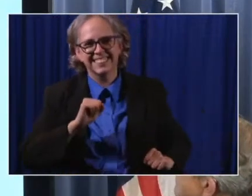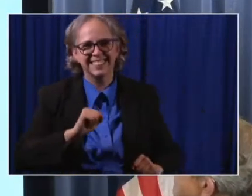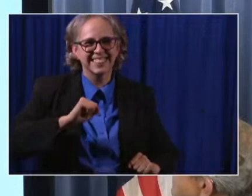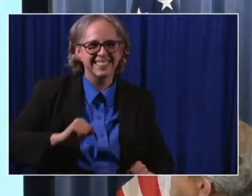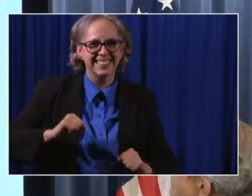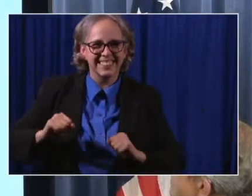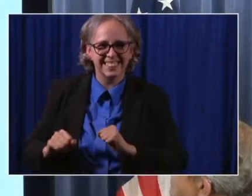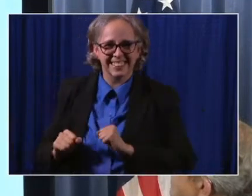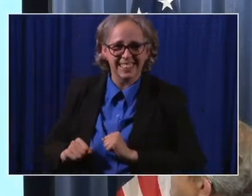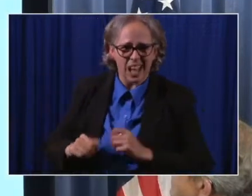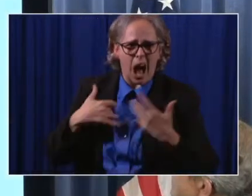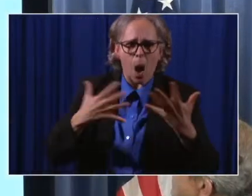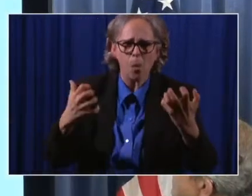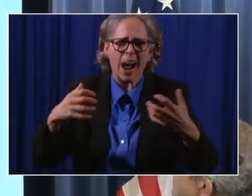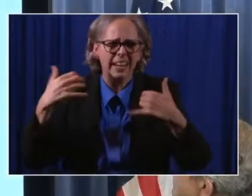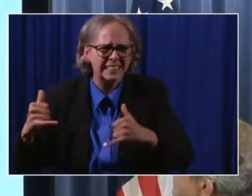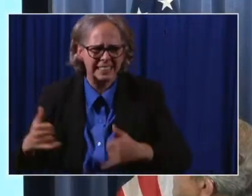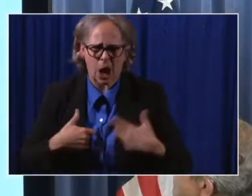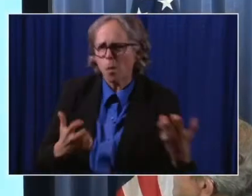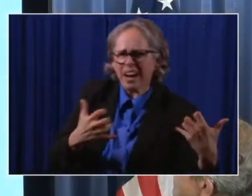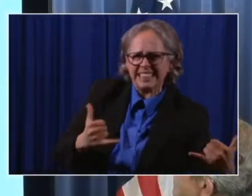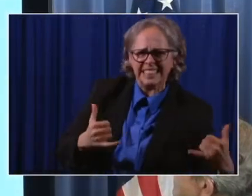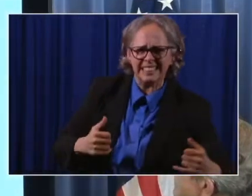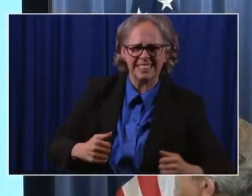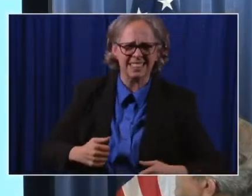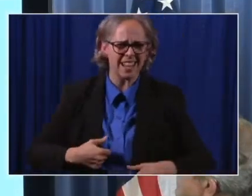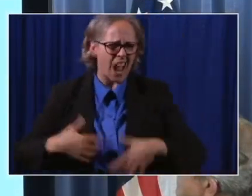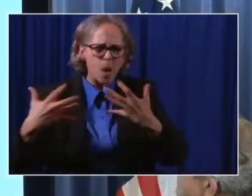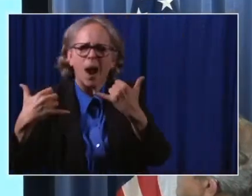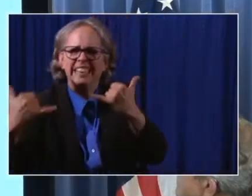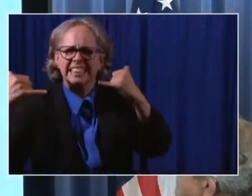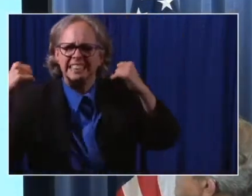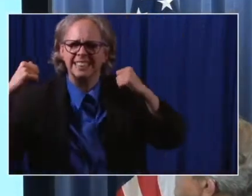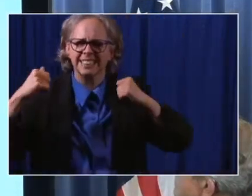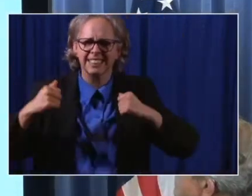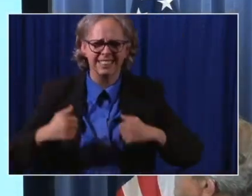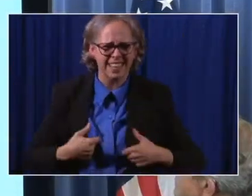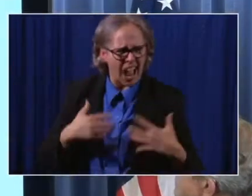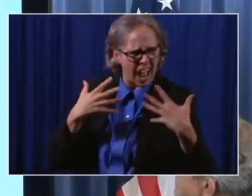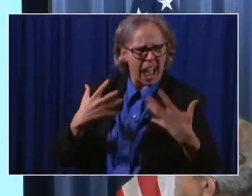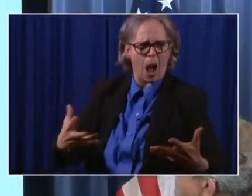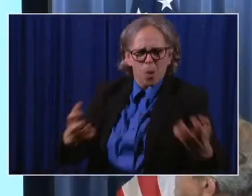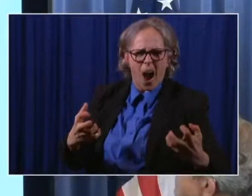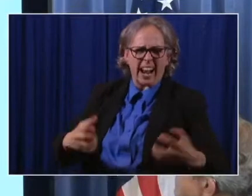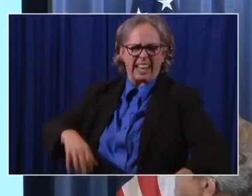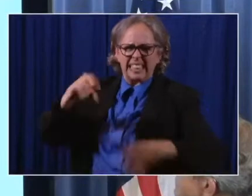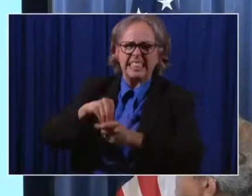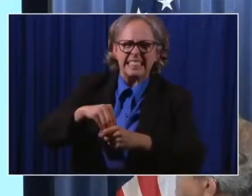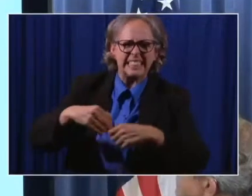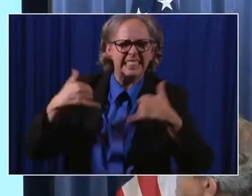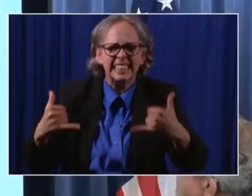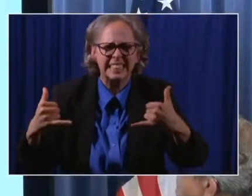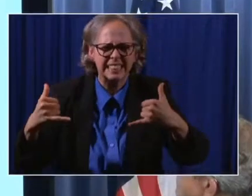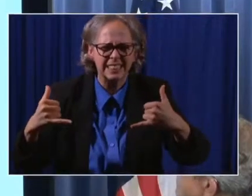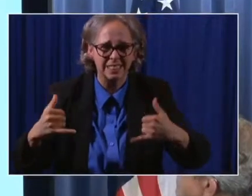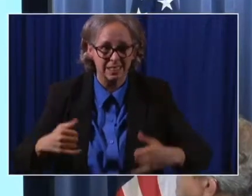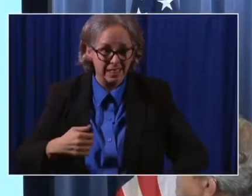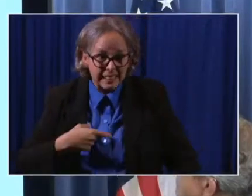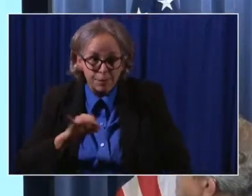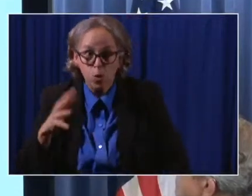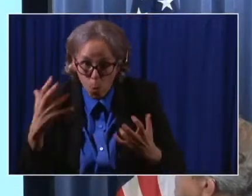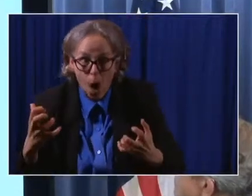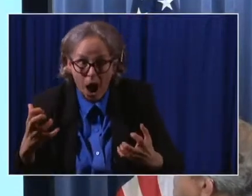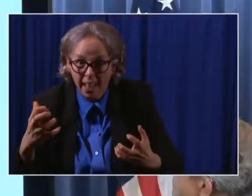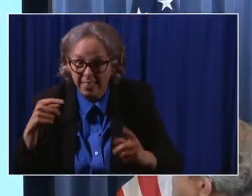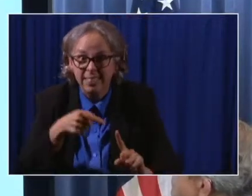I want a season. I want a season. I want a season. I want a season. I want a season. I want a season. I want a season. If you want this, do your